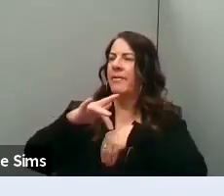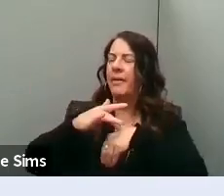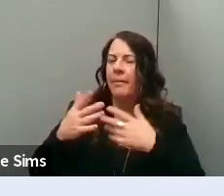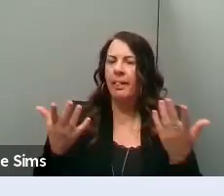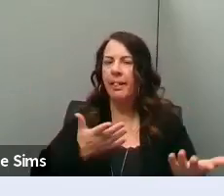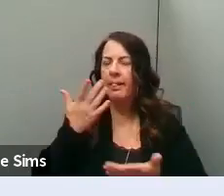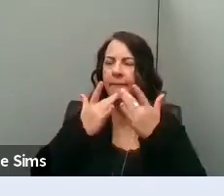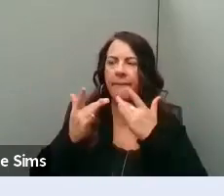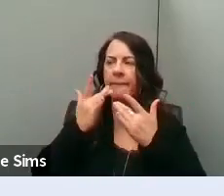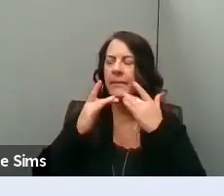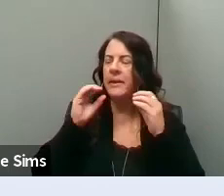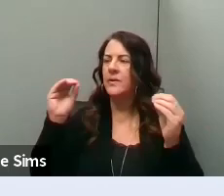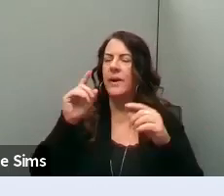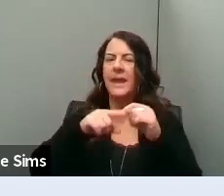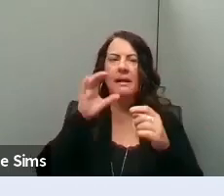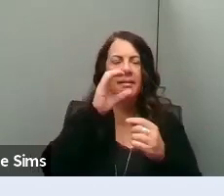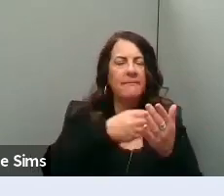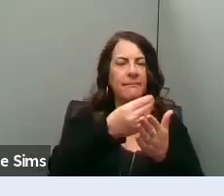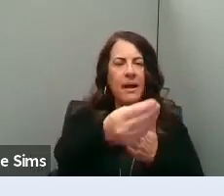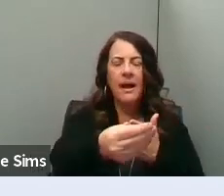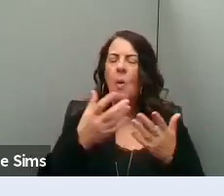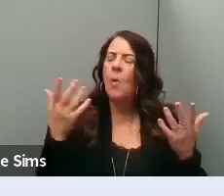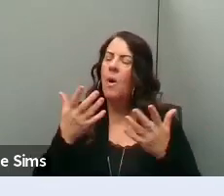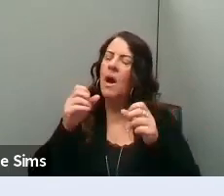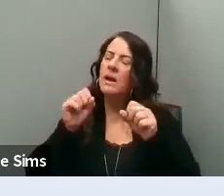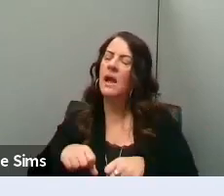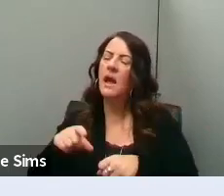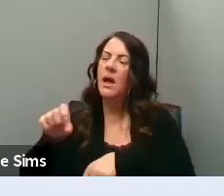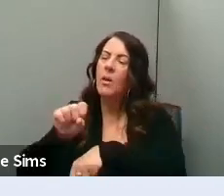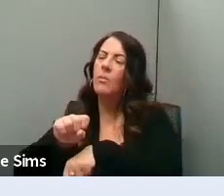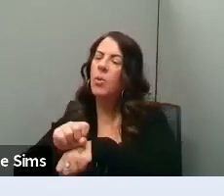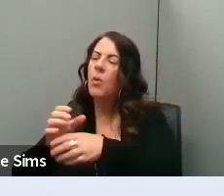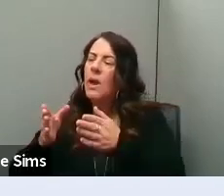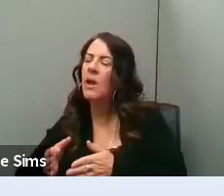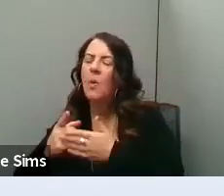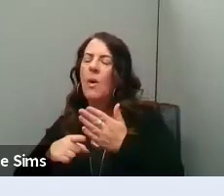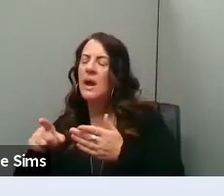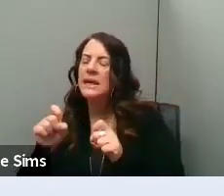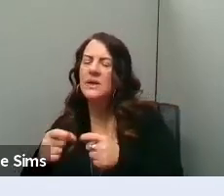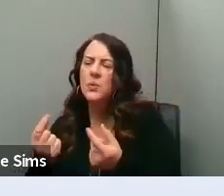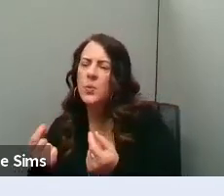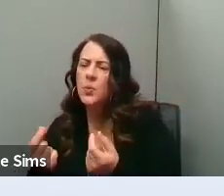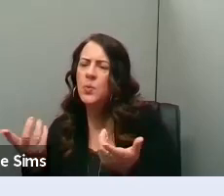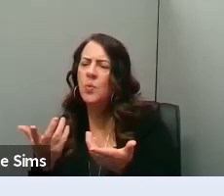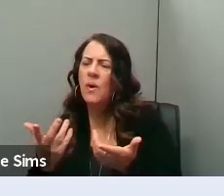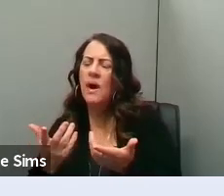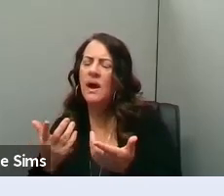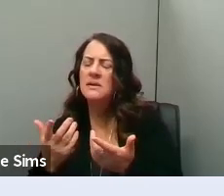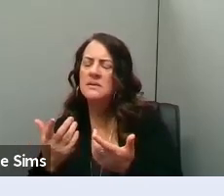of PPE on the market, what can an employee do in that circumstance?